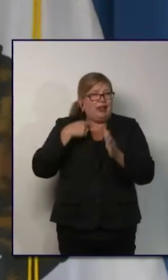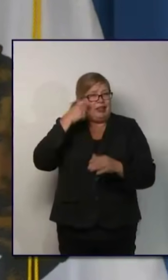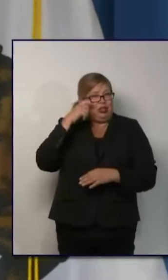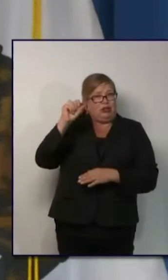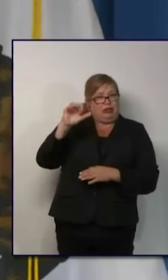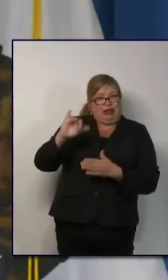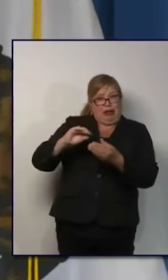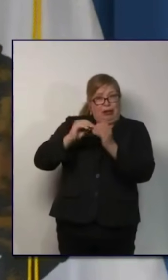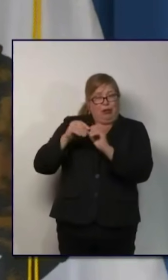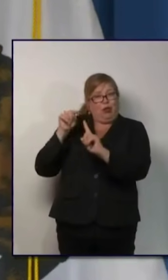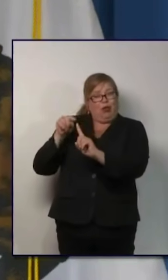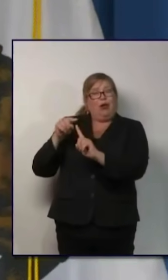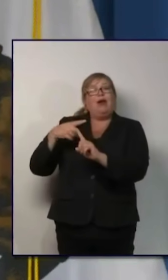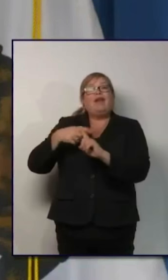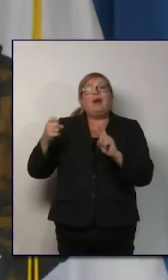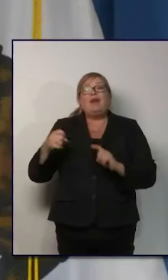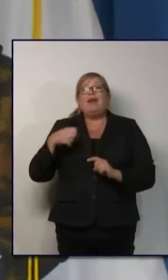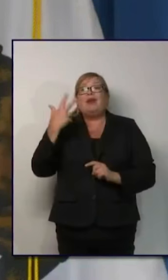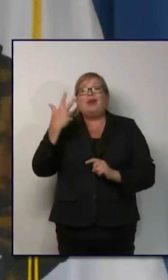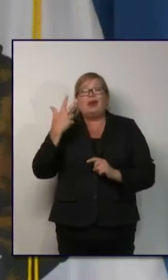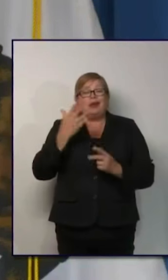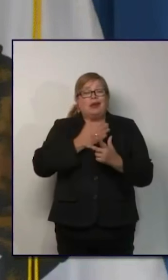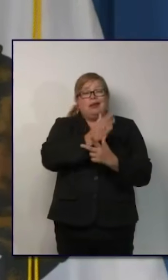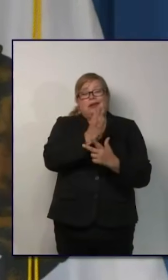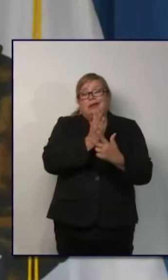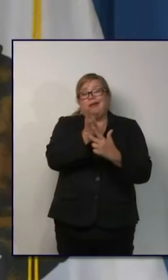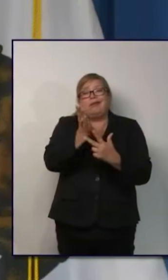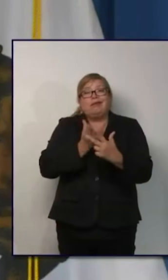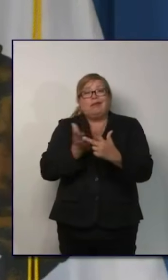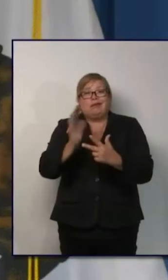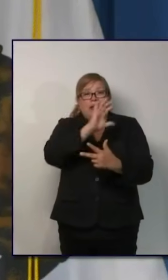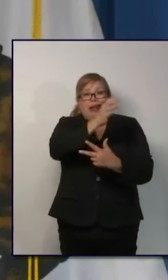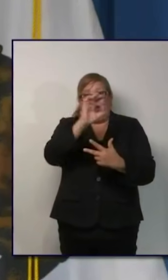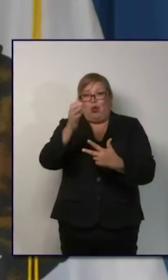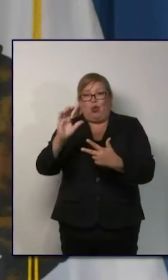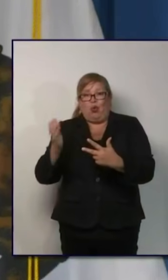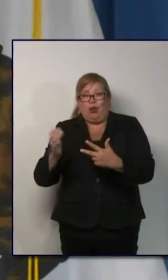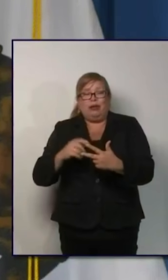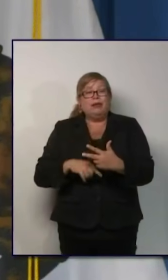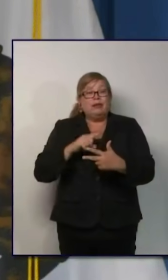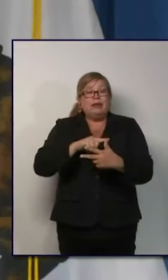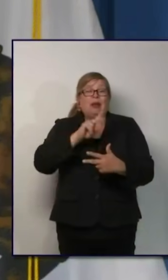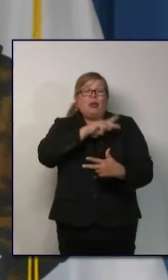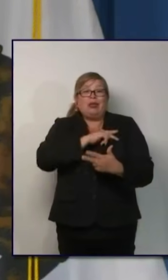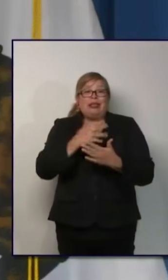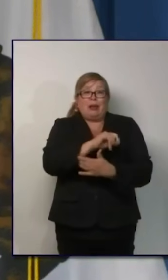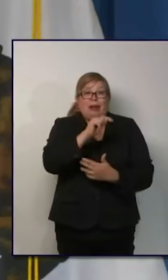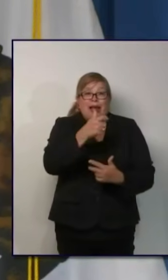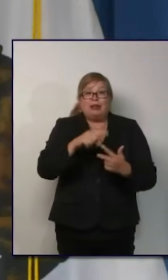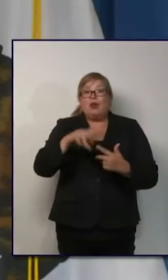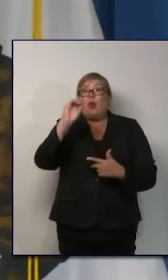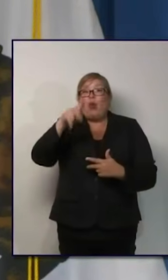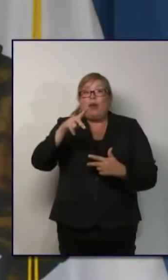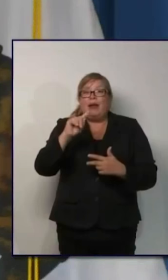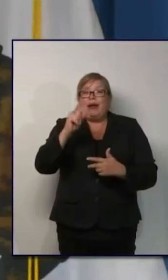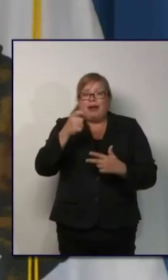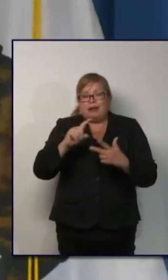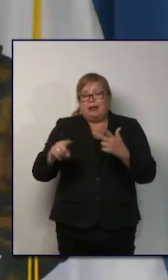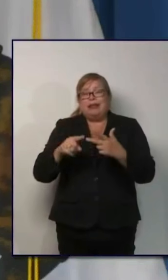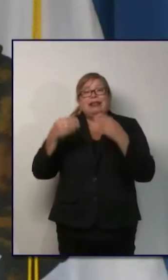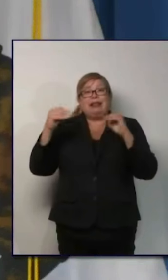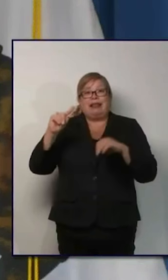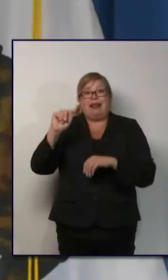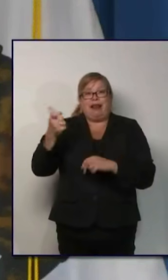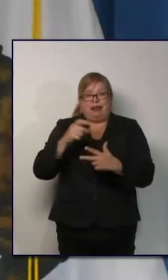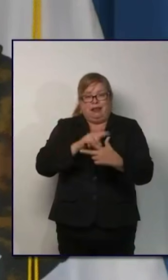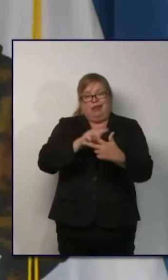ago, that comes from three major categories: personal income tax, corporate tax, and sales tax.